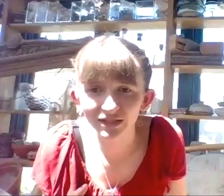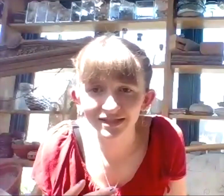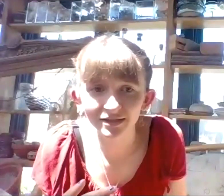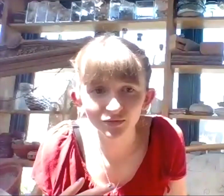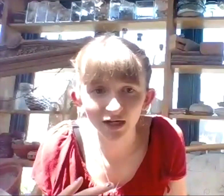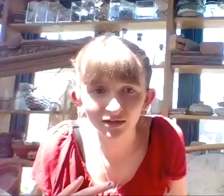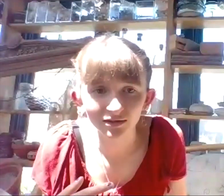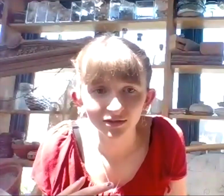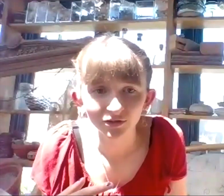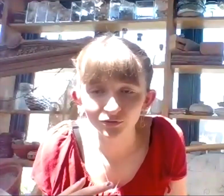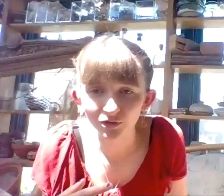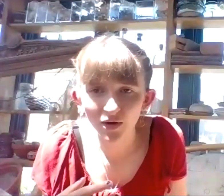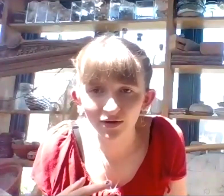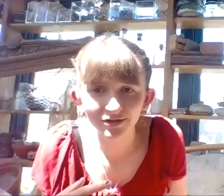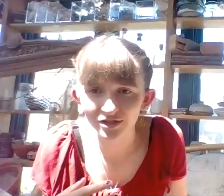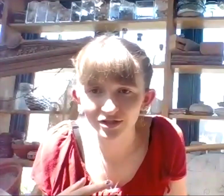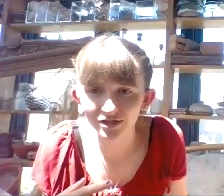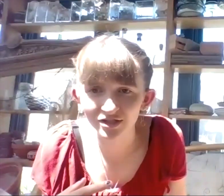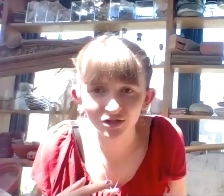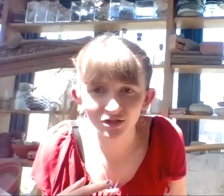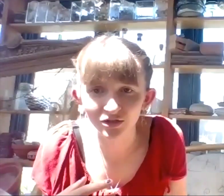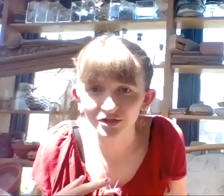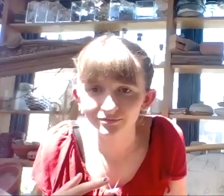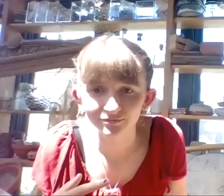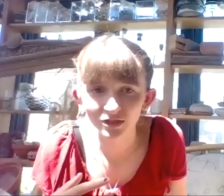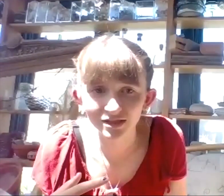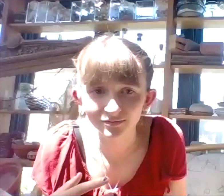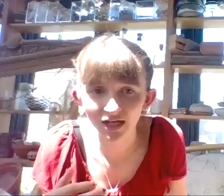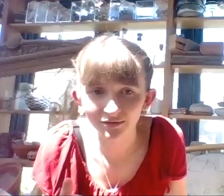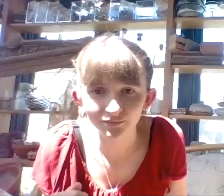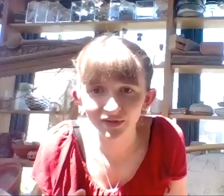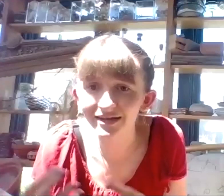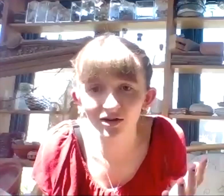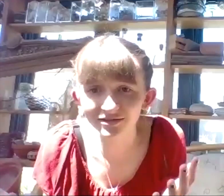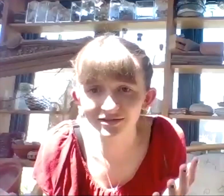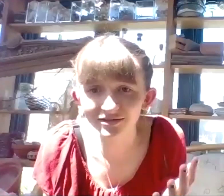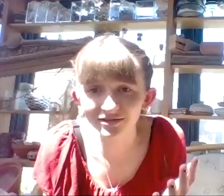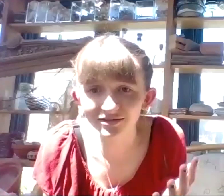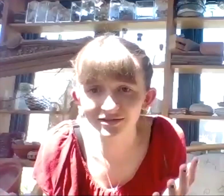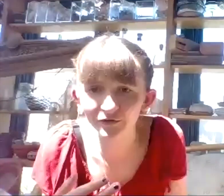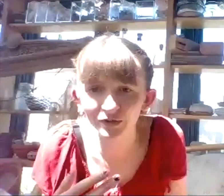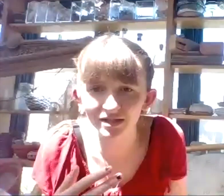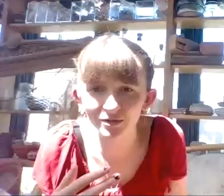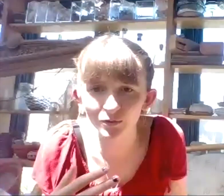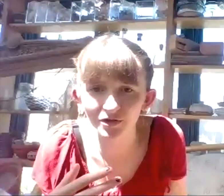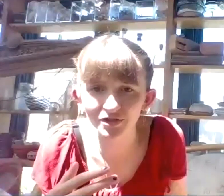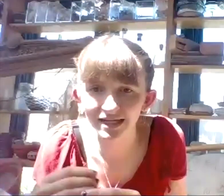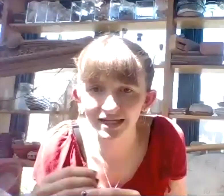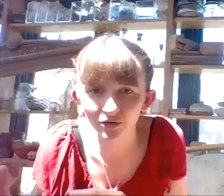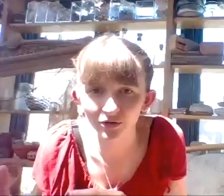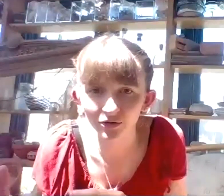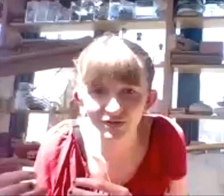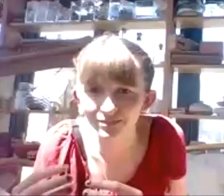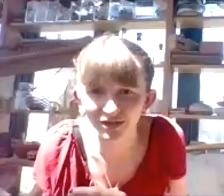of places where you can go out and just search, which is, yeah. And also, a lot of museums will also take